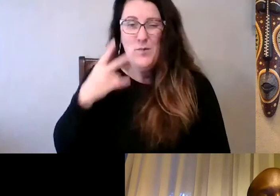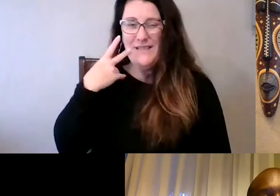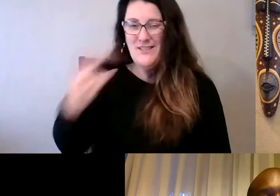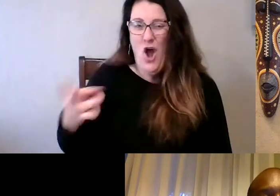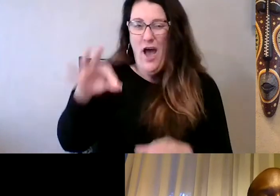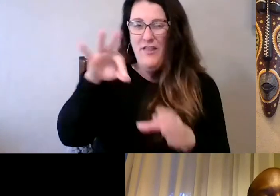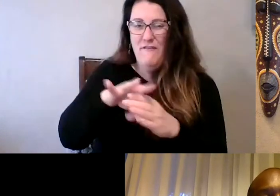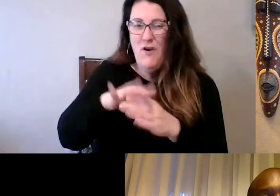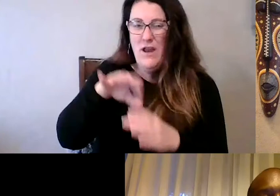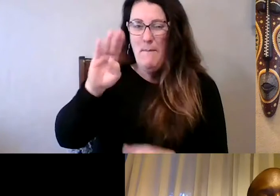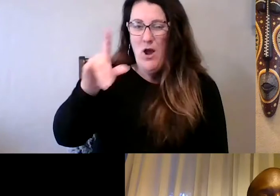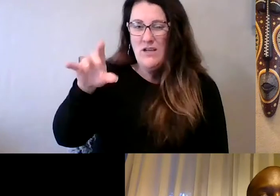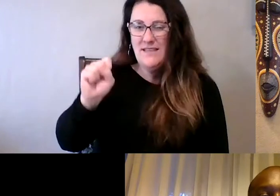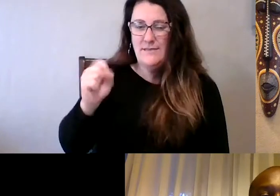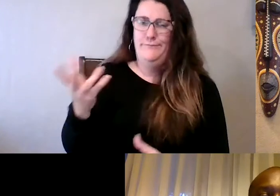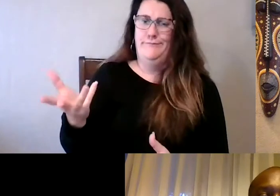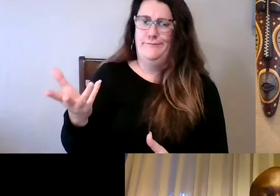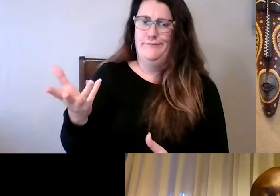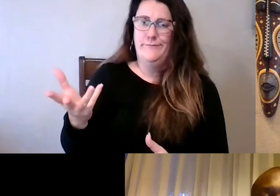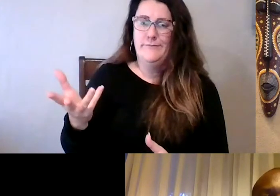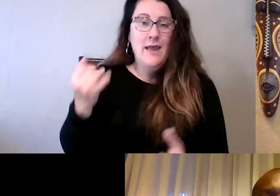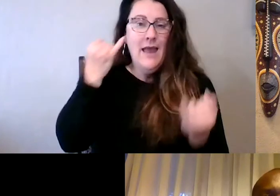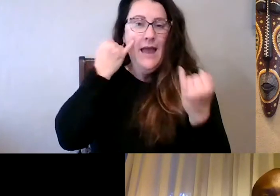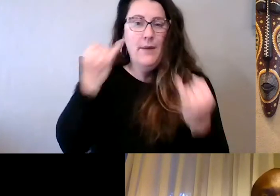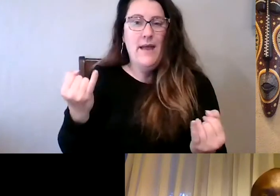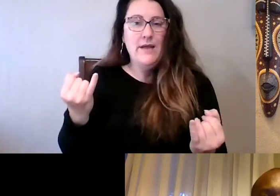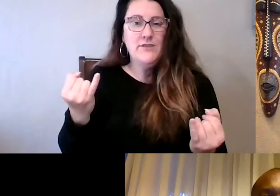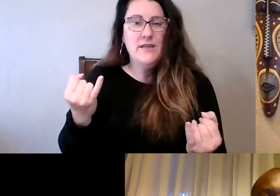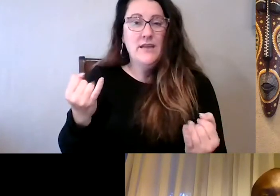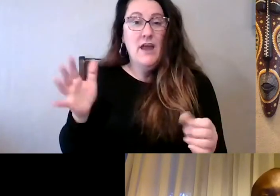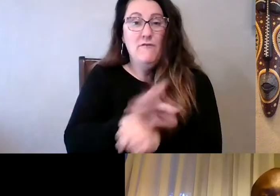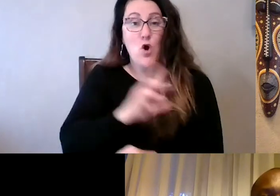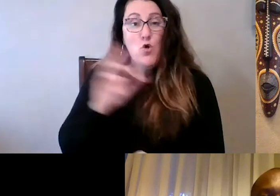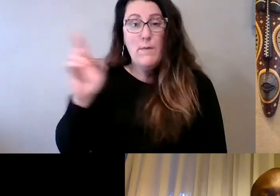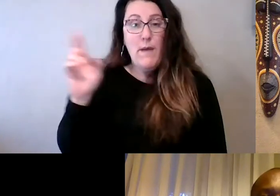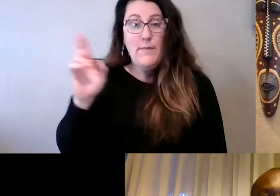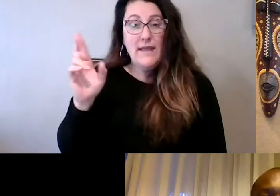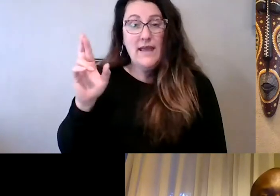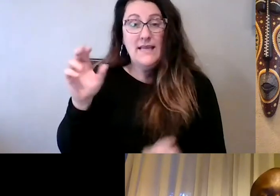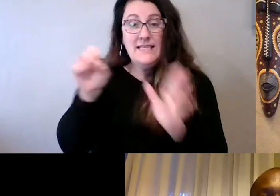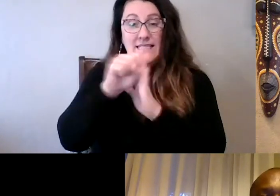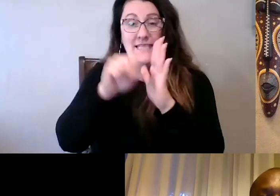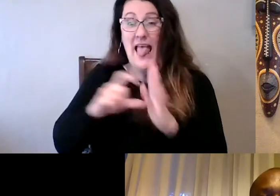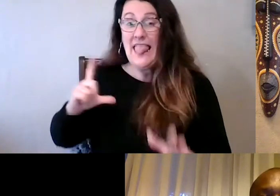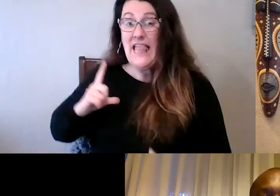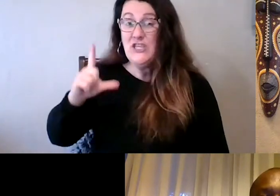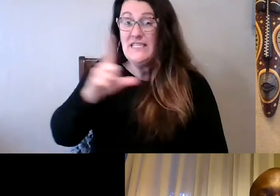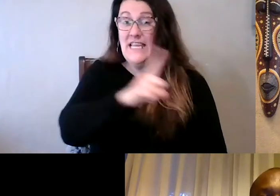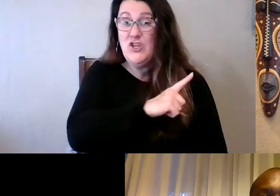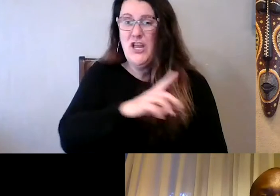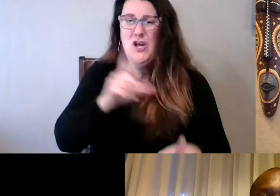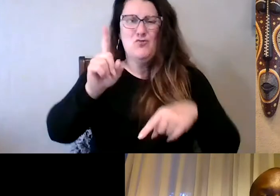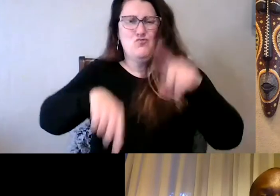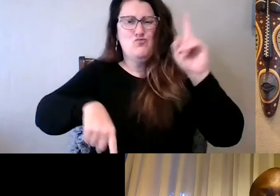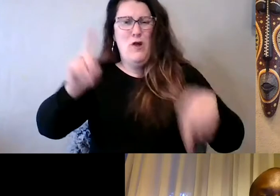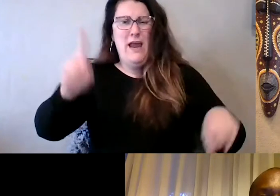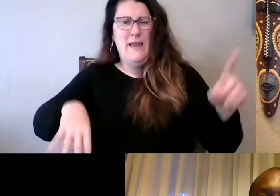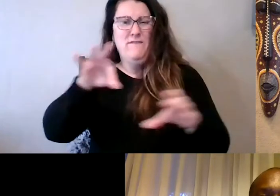voting boxes. Well, imagine if you had an entirely Republican state legislature, those random voting boxes would be